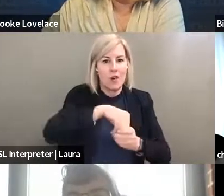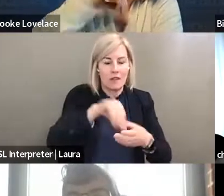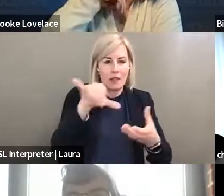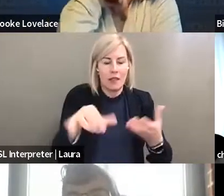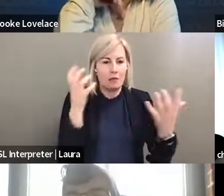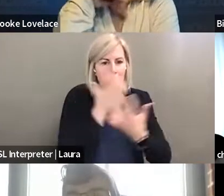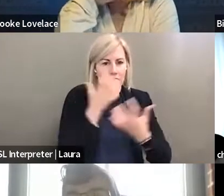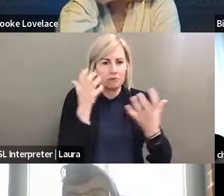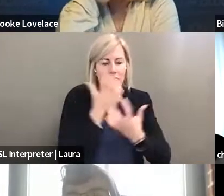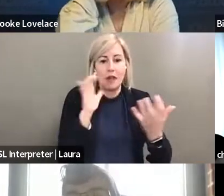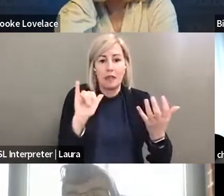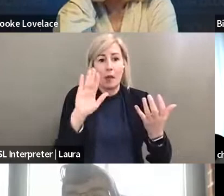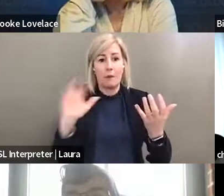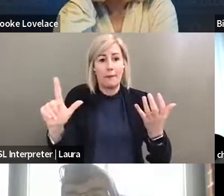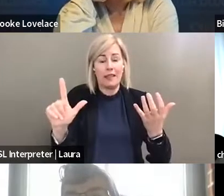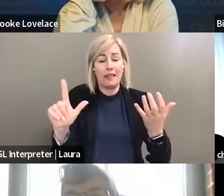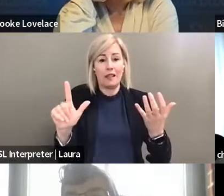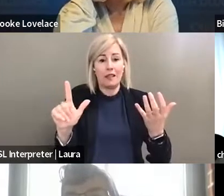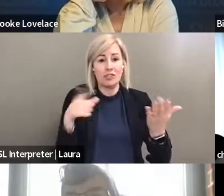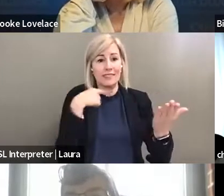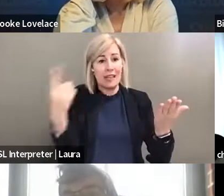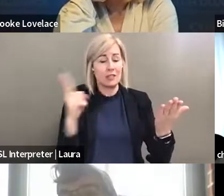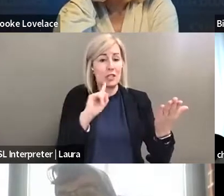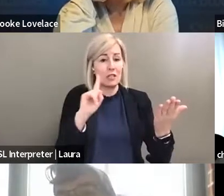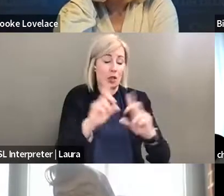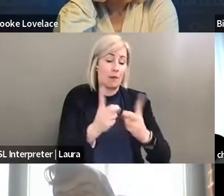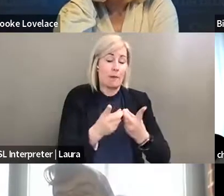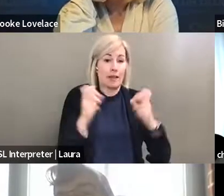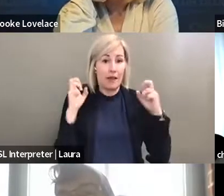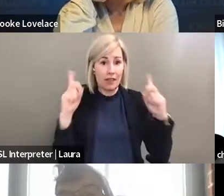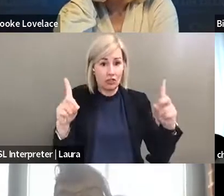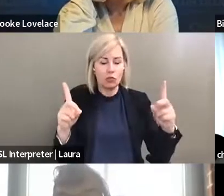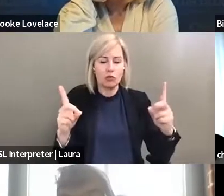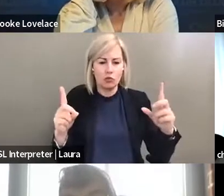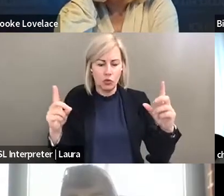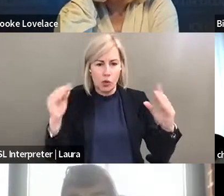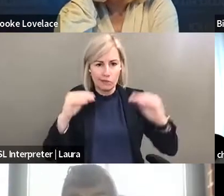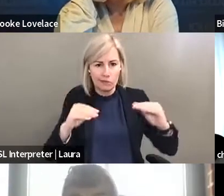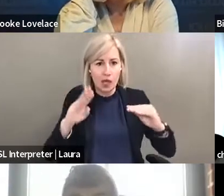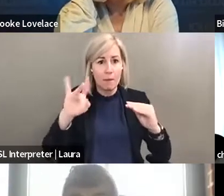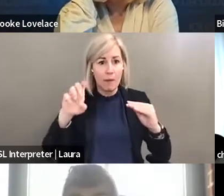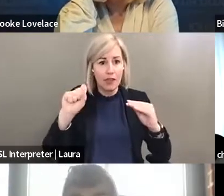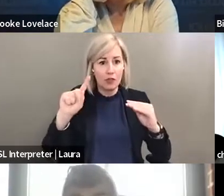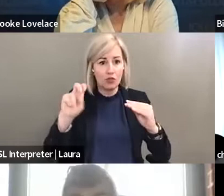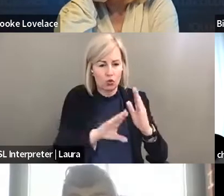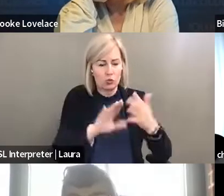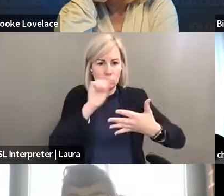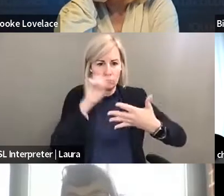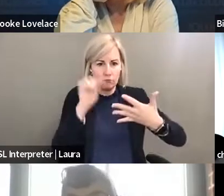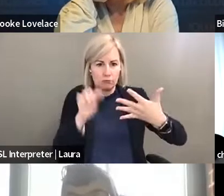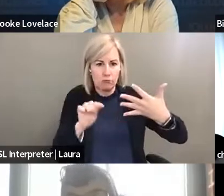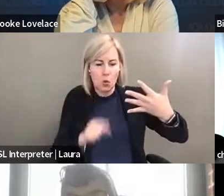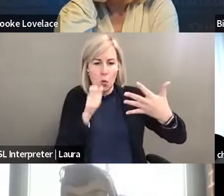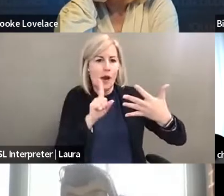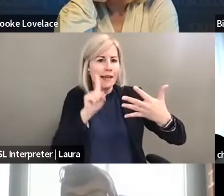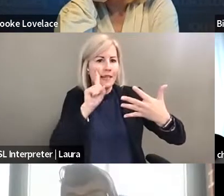But that bill really just directs the Department of Education to put together a set of milestones for kids who are deaf or